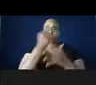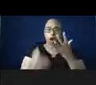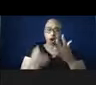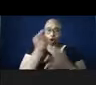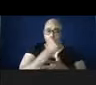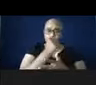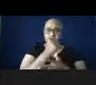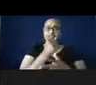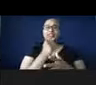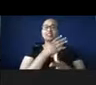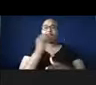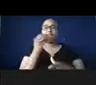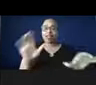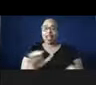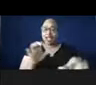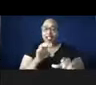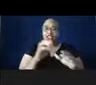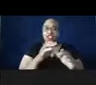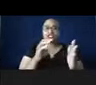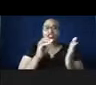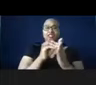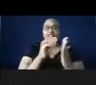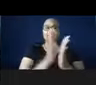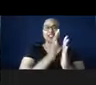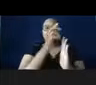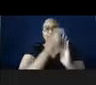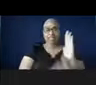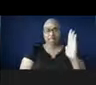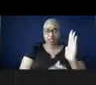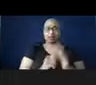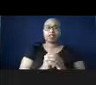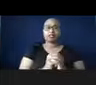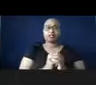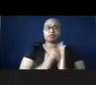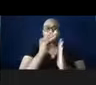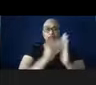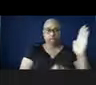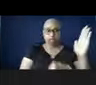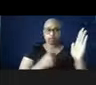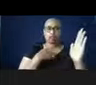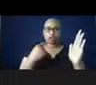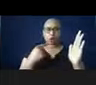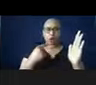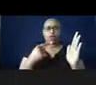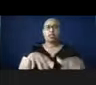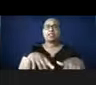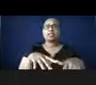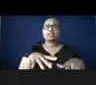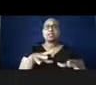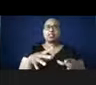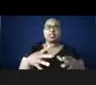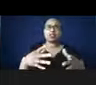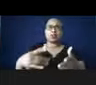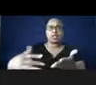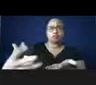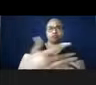Our priorities and actions document takes the strategic plan and puts them into implementable actions.